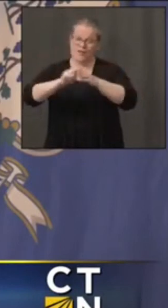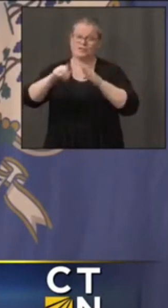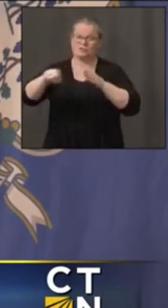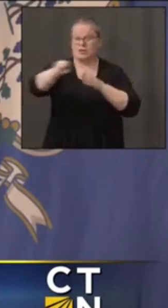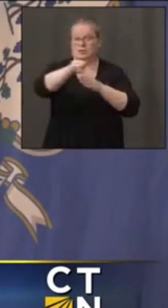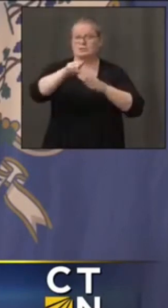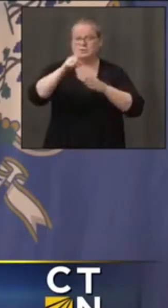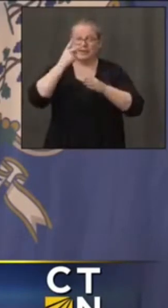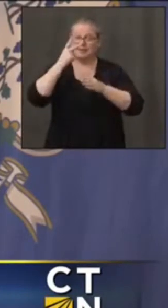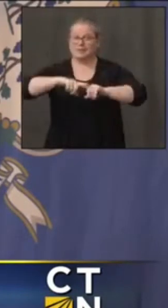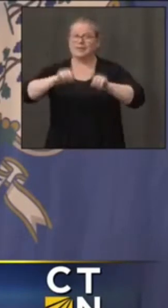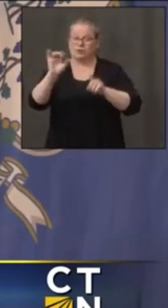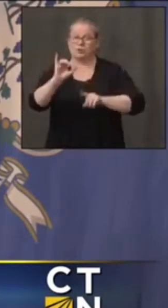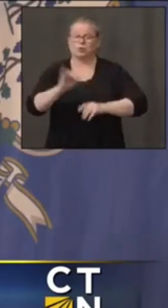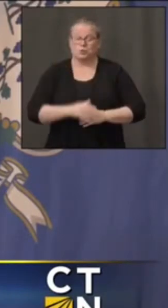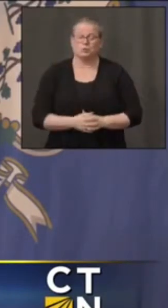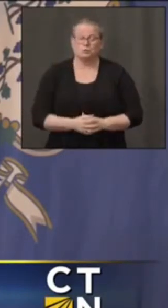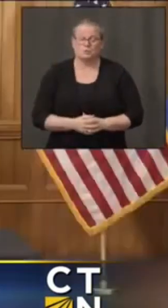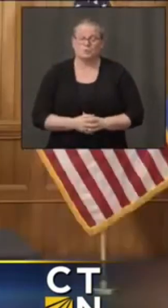spread.